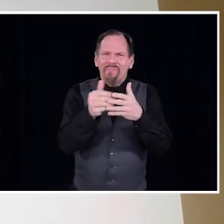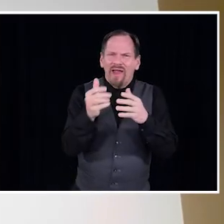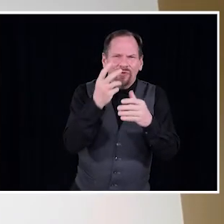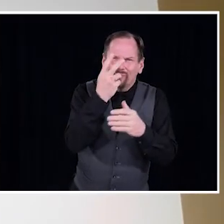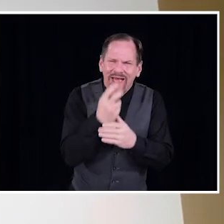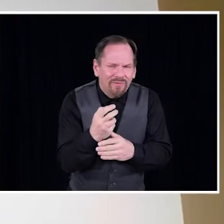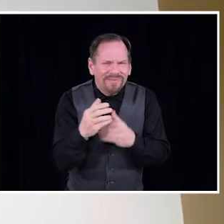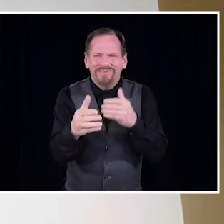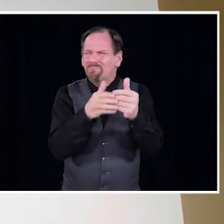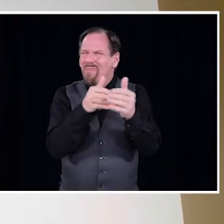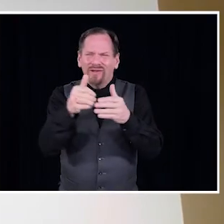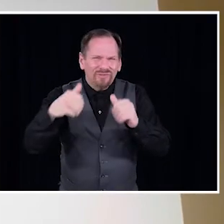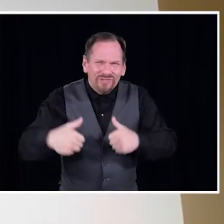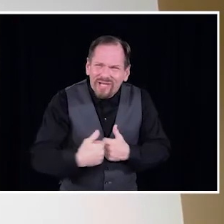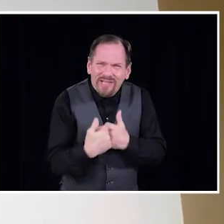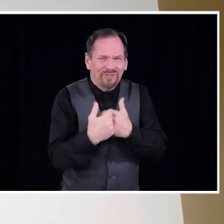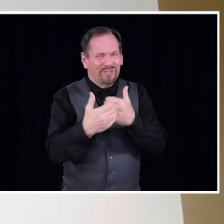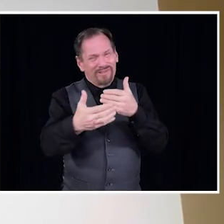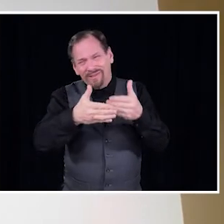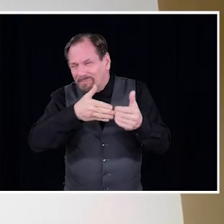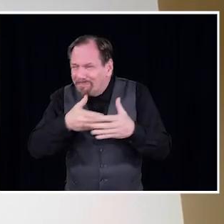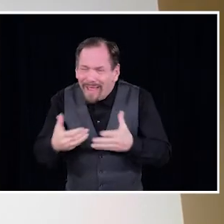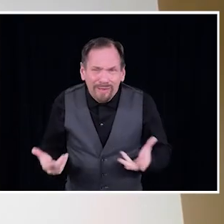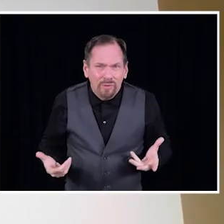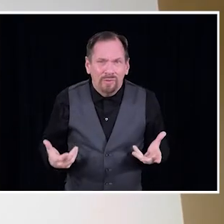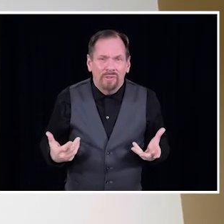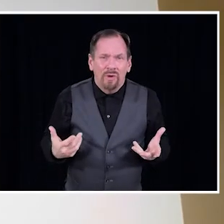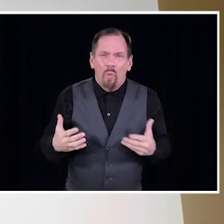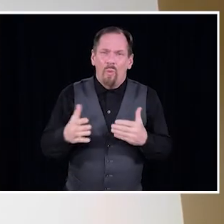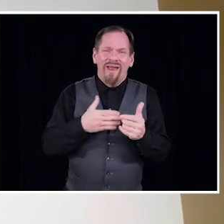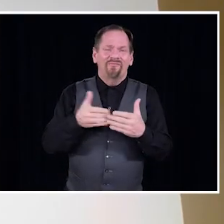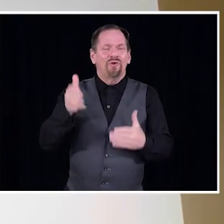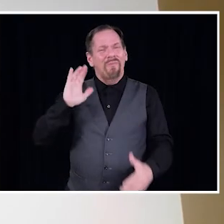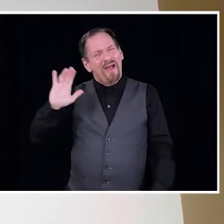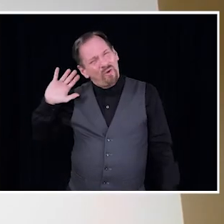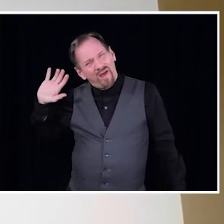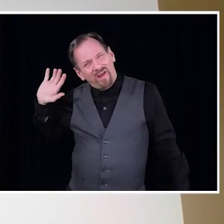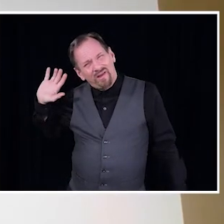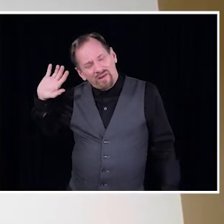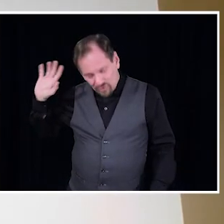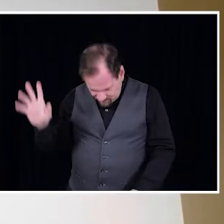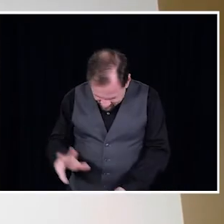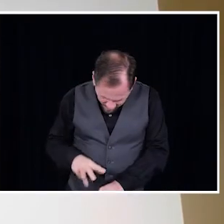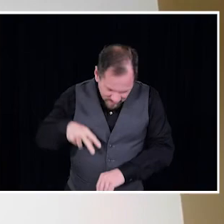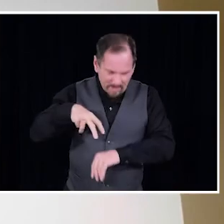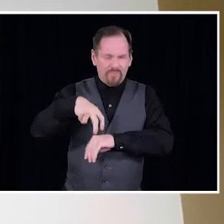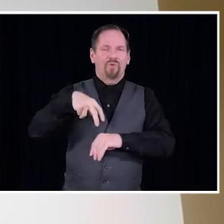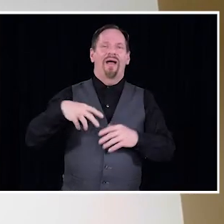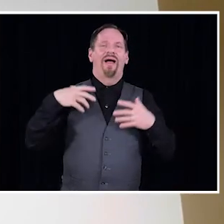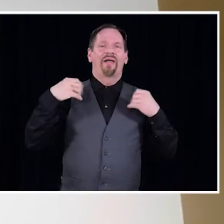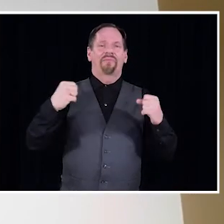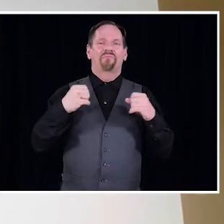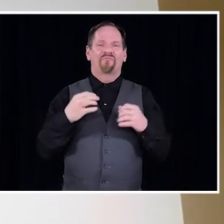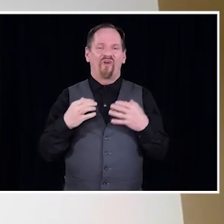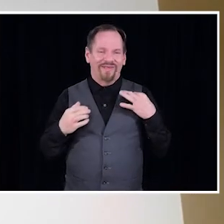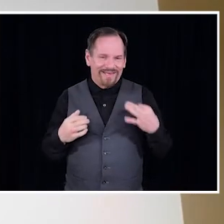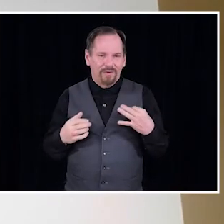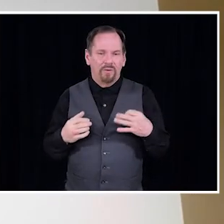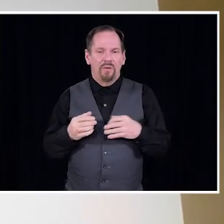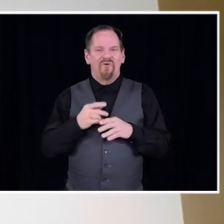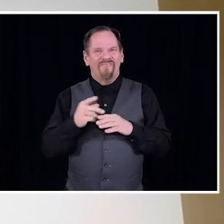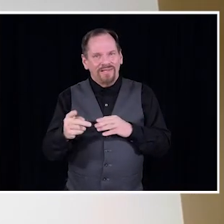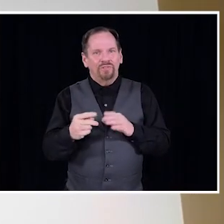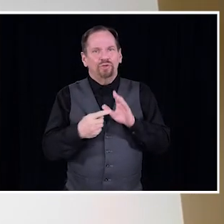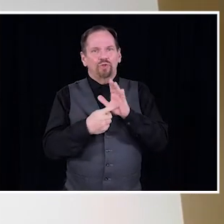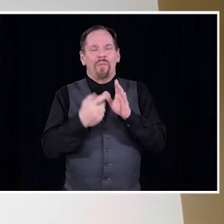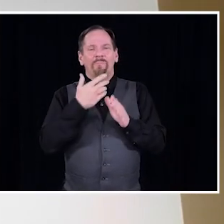and achieved your academic goals. You have stepped up as healthcare professionals to volunteer, to serve, and show the best